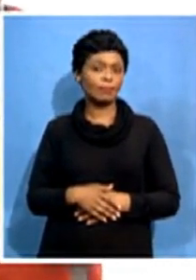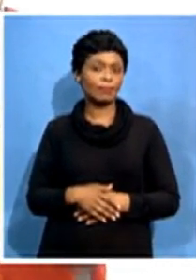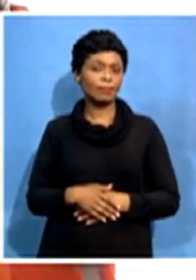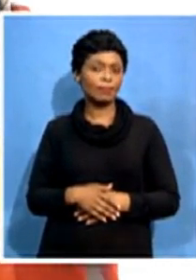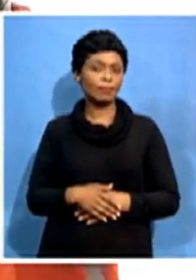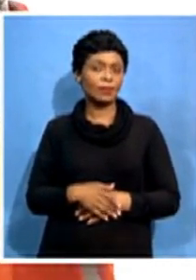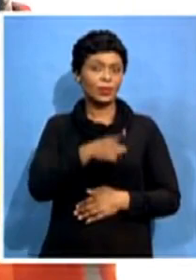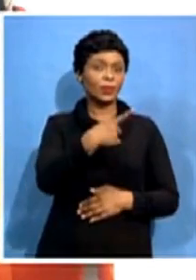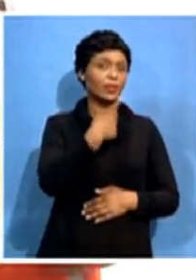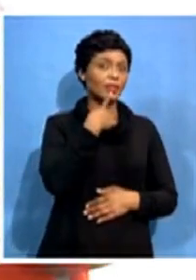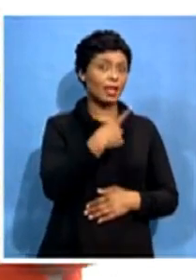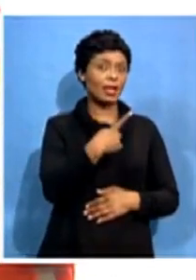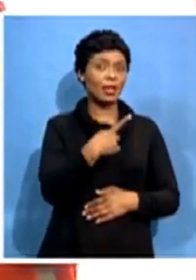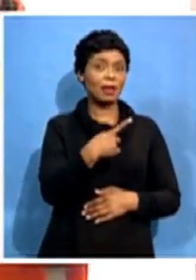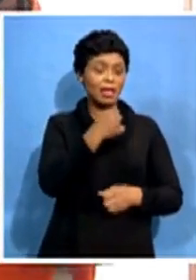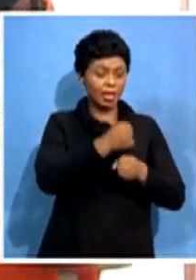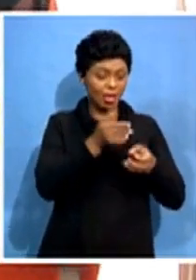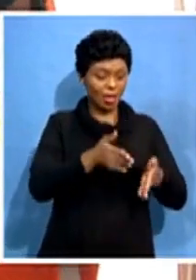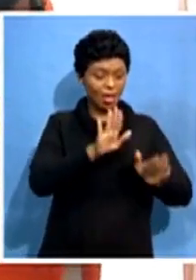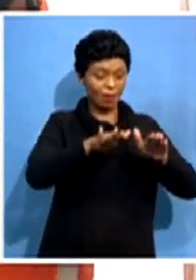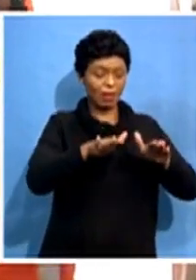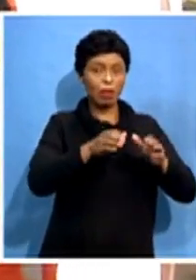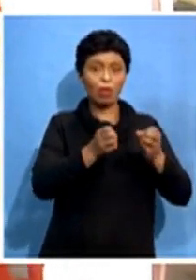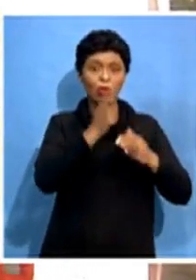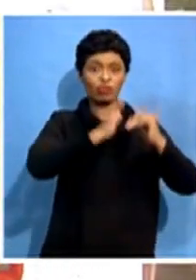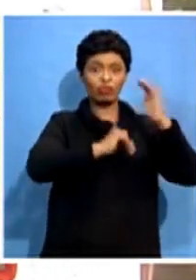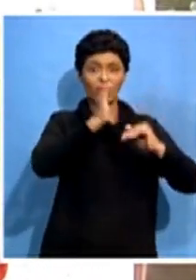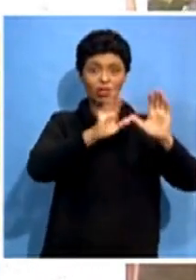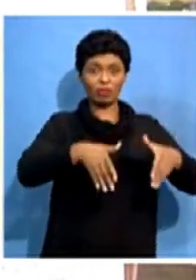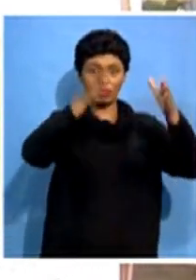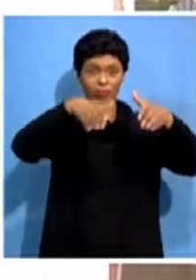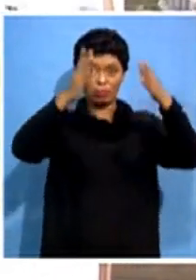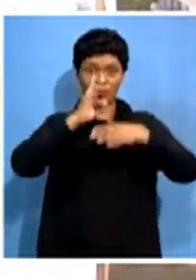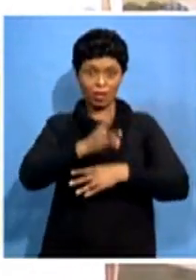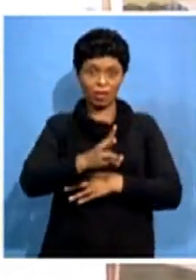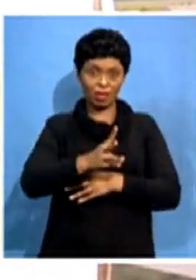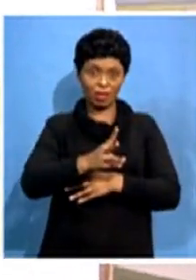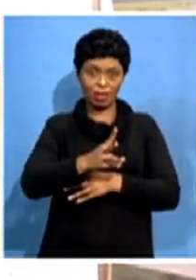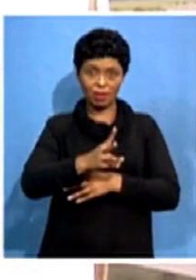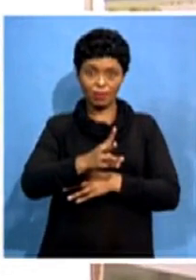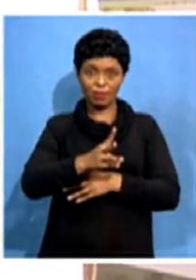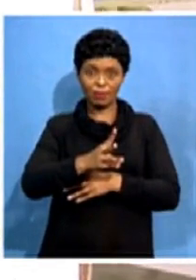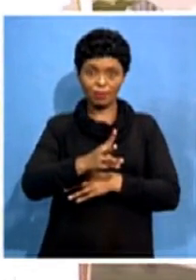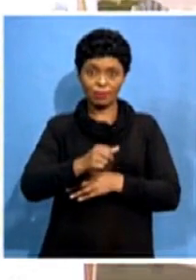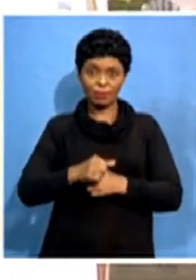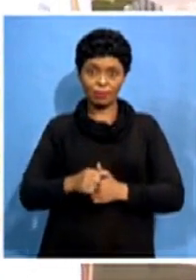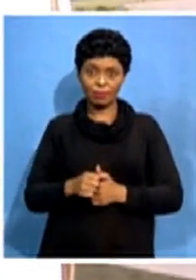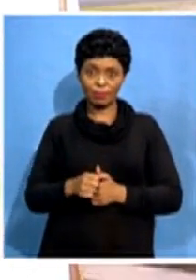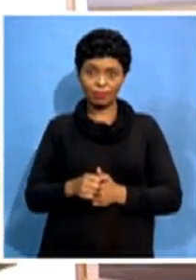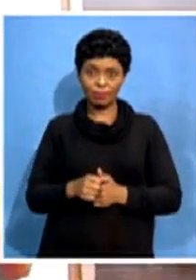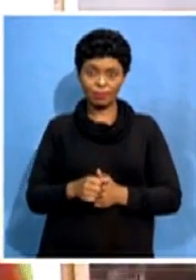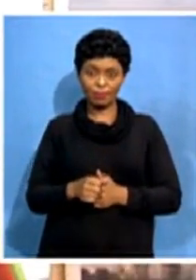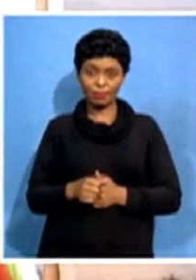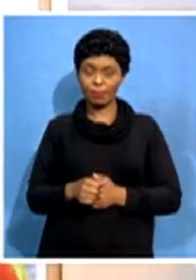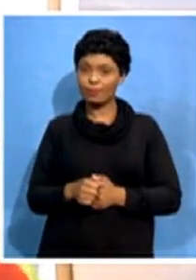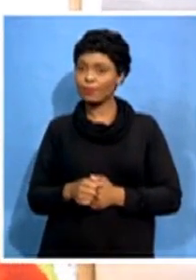top structures will be up? Yes, for the critical initial installations Yes, of that's what I equipment, mean.